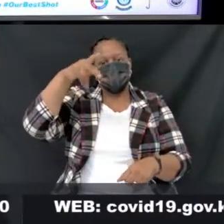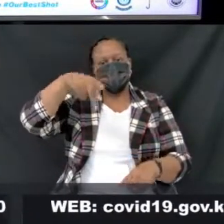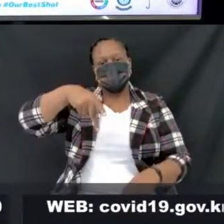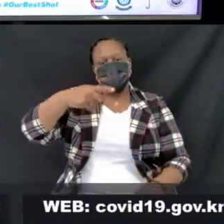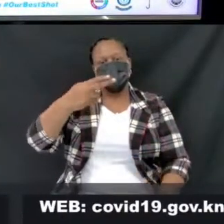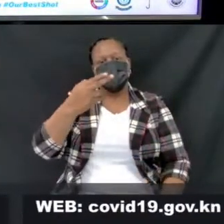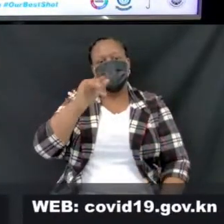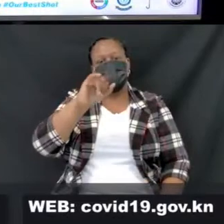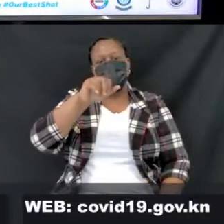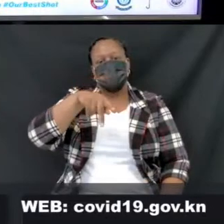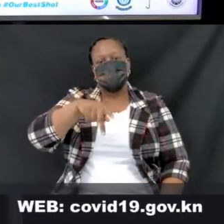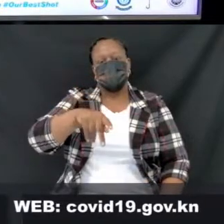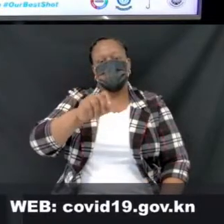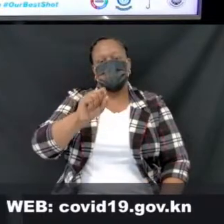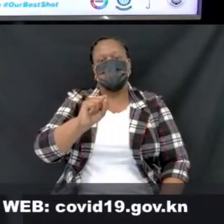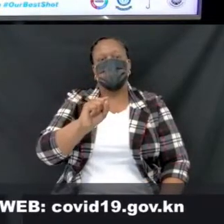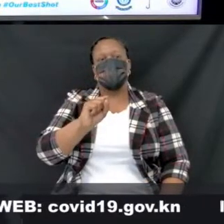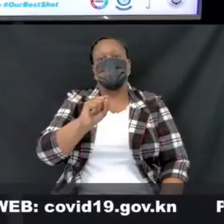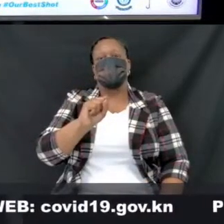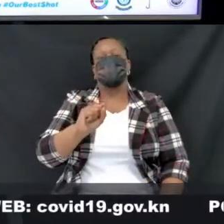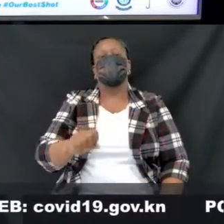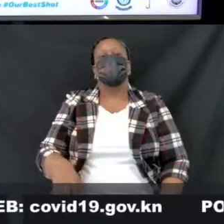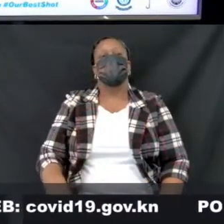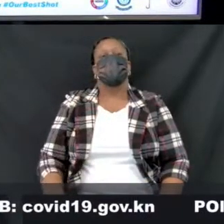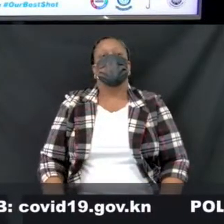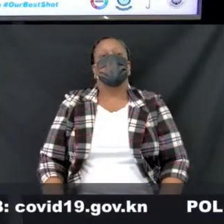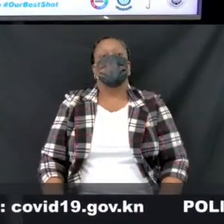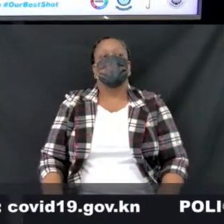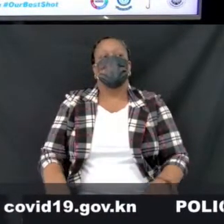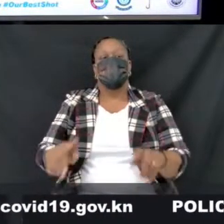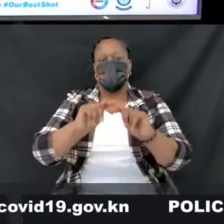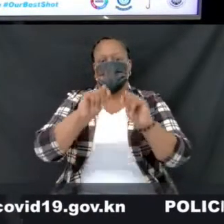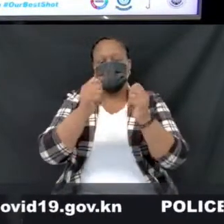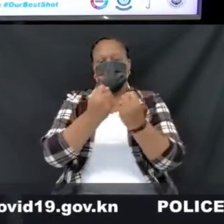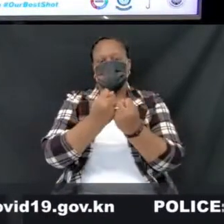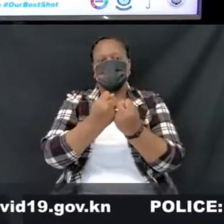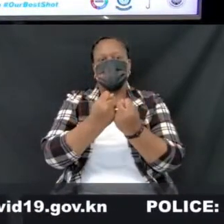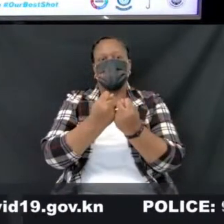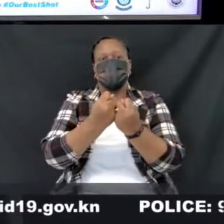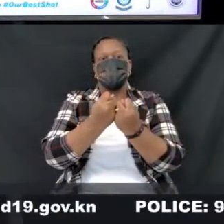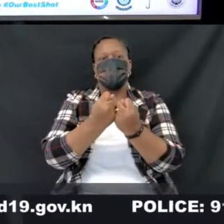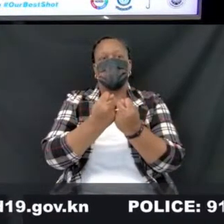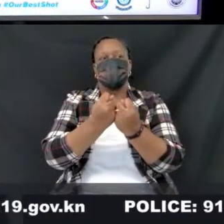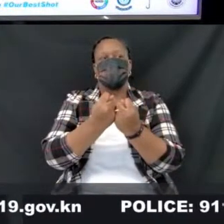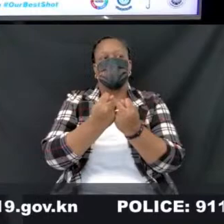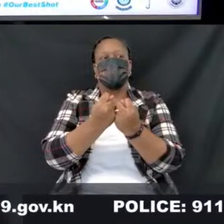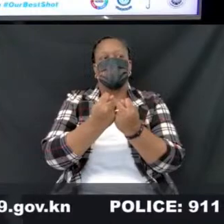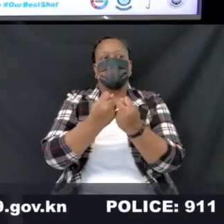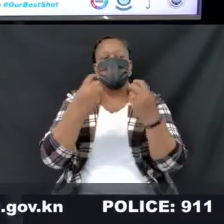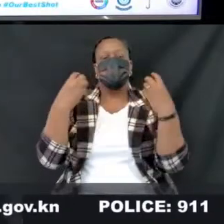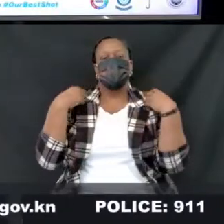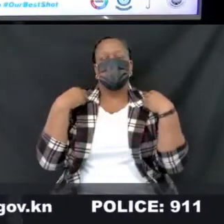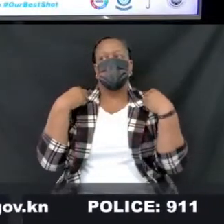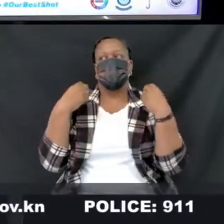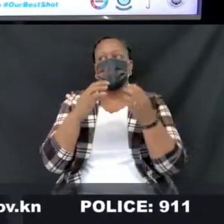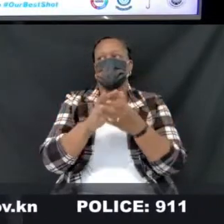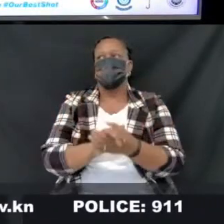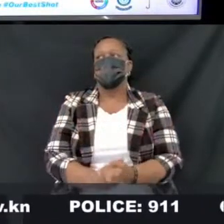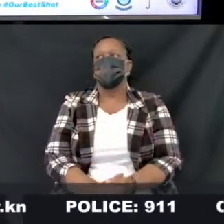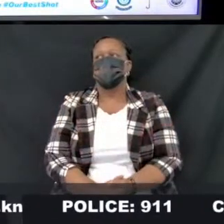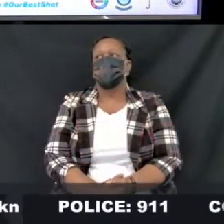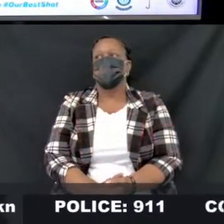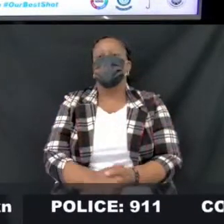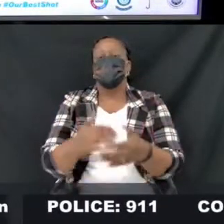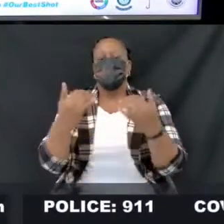co-chair of the National Disaster Mitigation Council. Today I first would